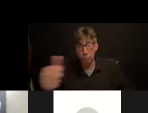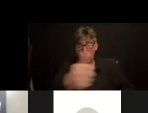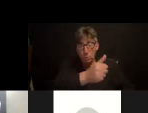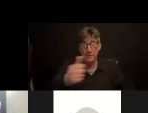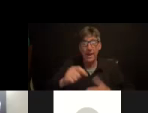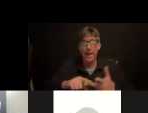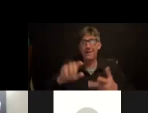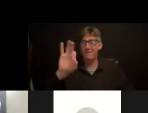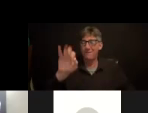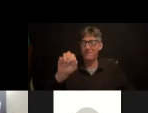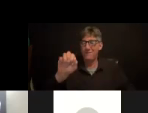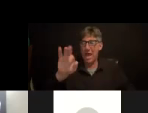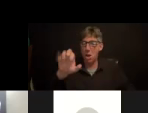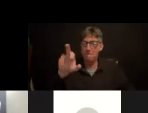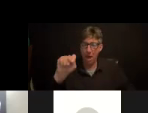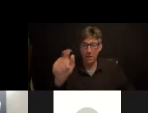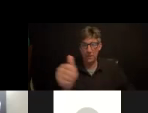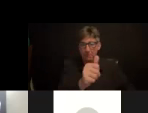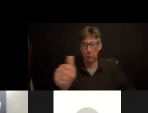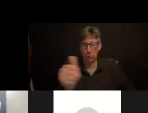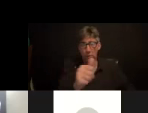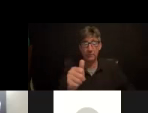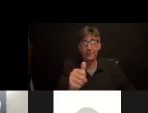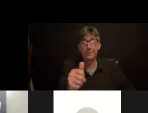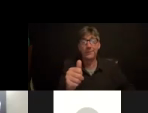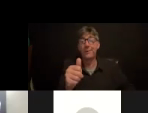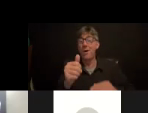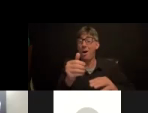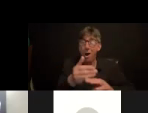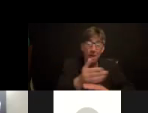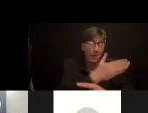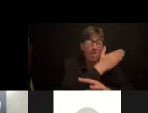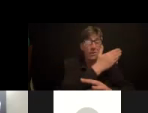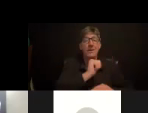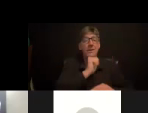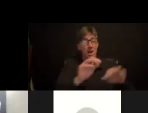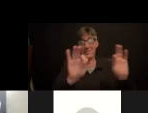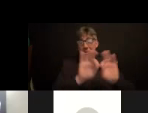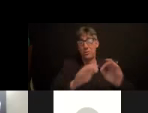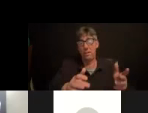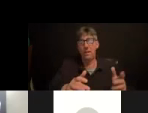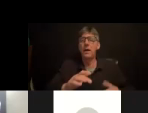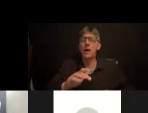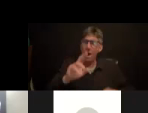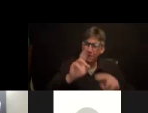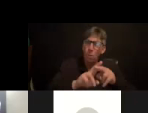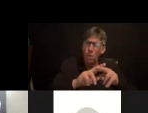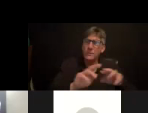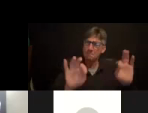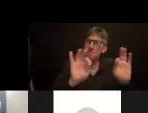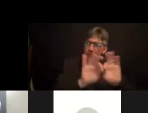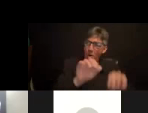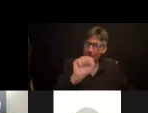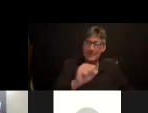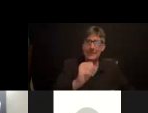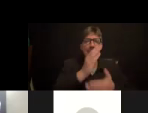the other services we defined as non-essential, which is not to say that they're not important and not to say there are people who don't